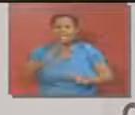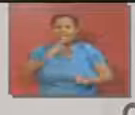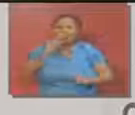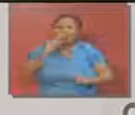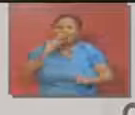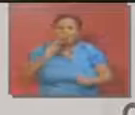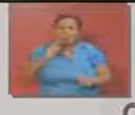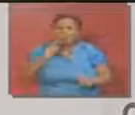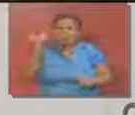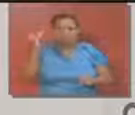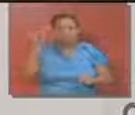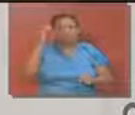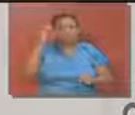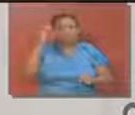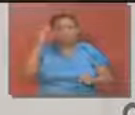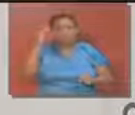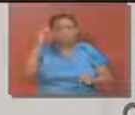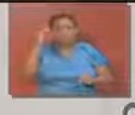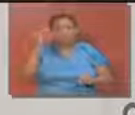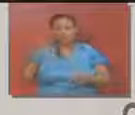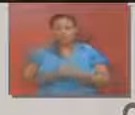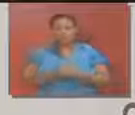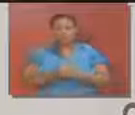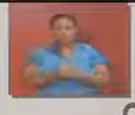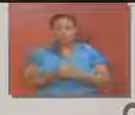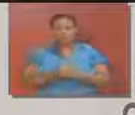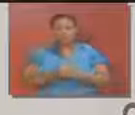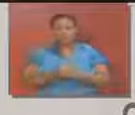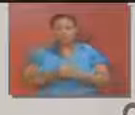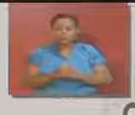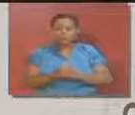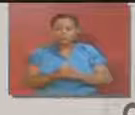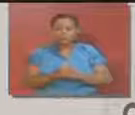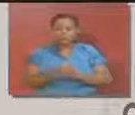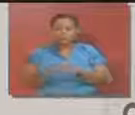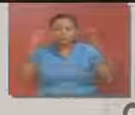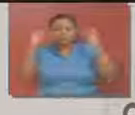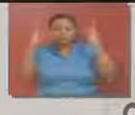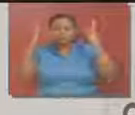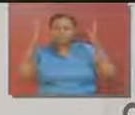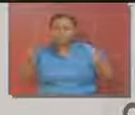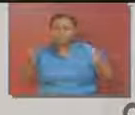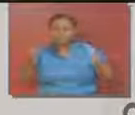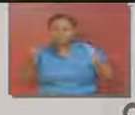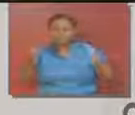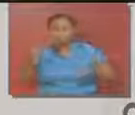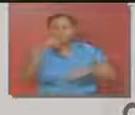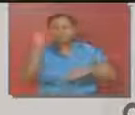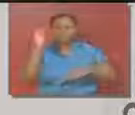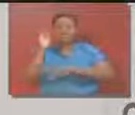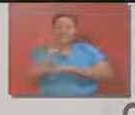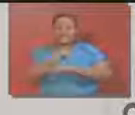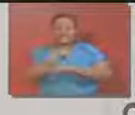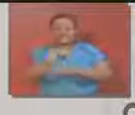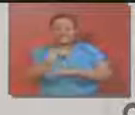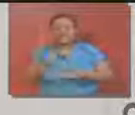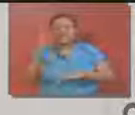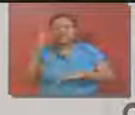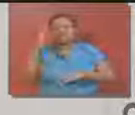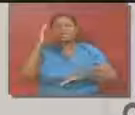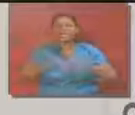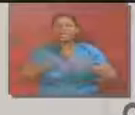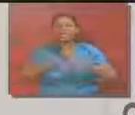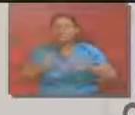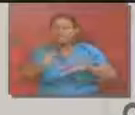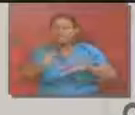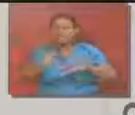the management of messy. And as the minister said last night, he said, let's hit hard and hit early. And so the whole thing we've been doing